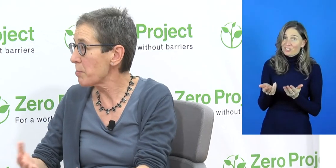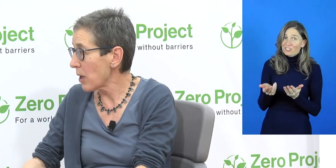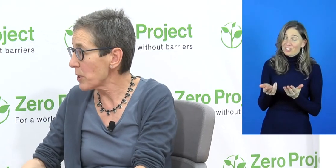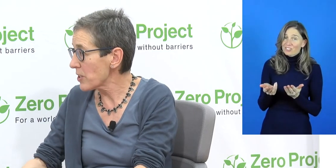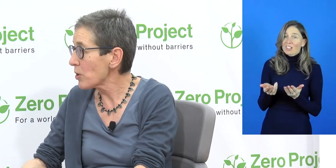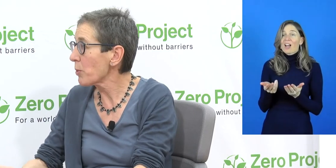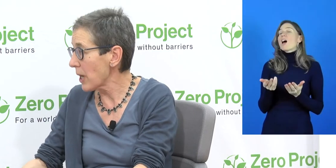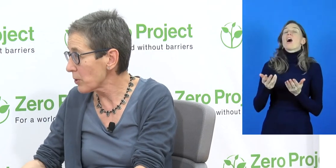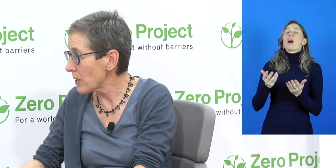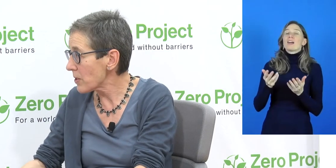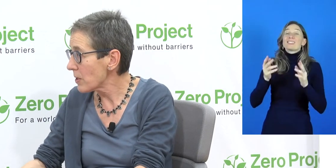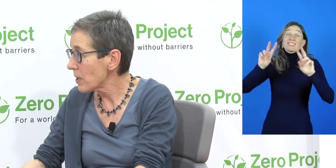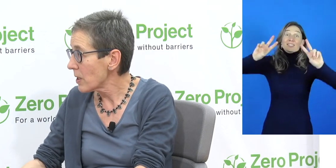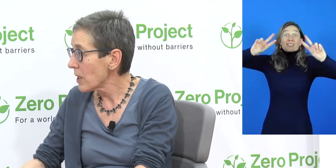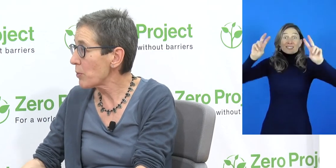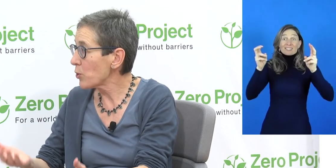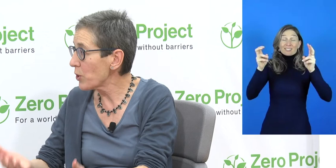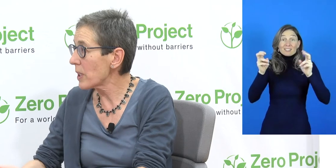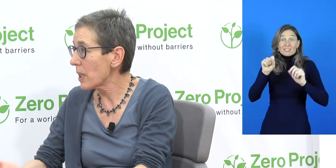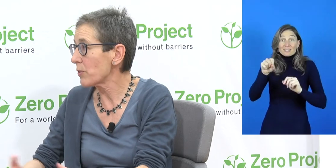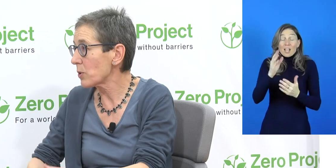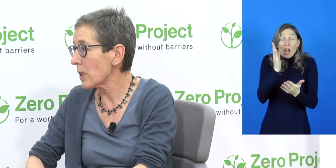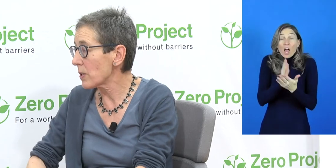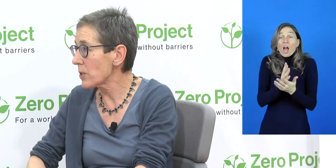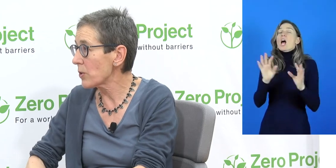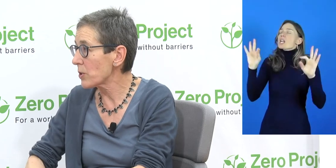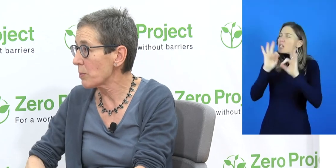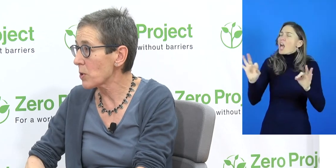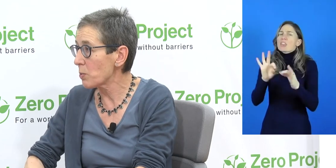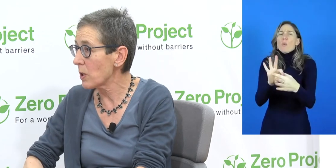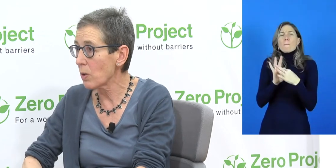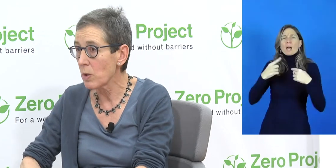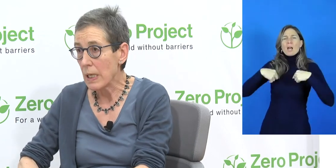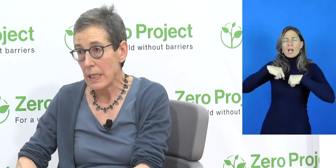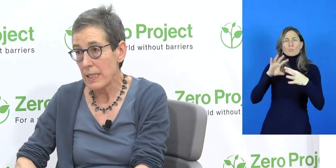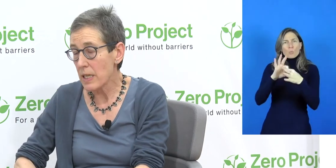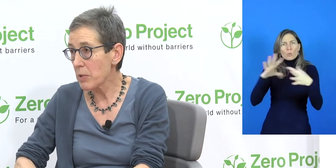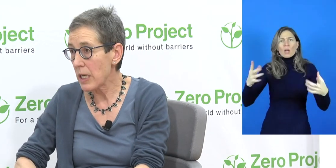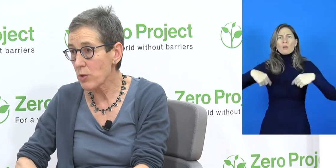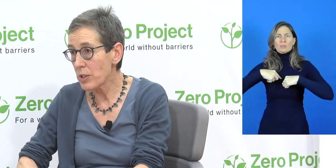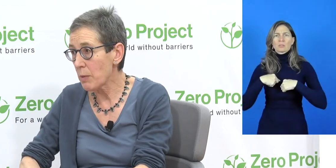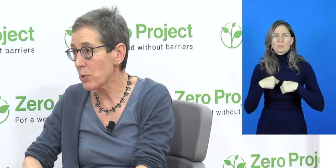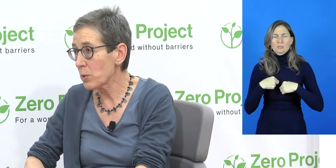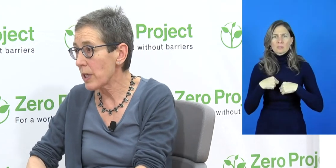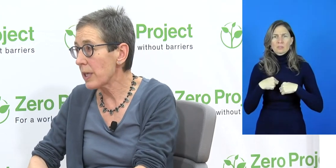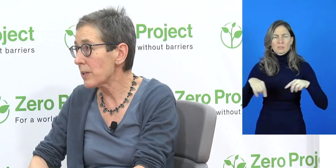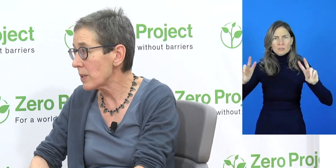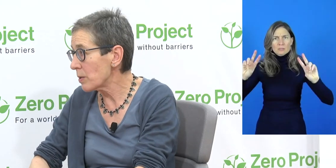nothing about us without us. And we really have to take that seriously because we know in some countries up